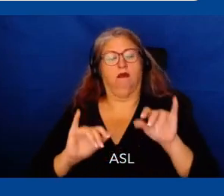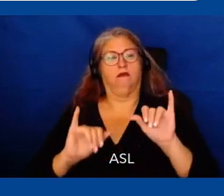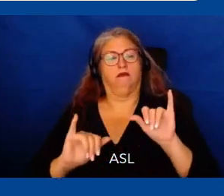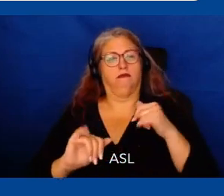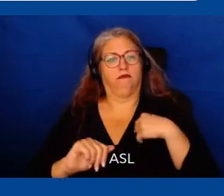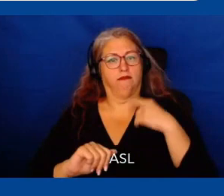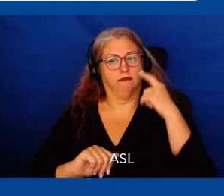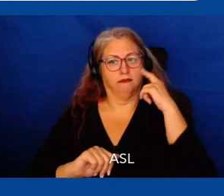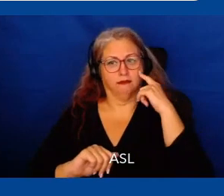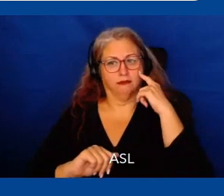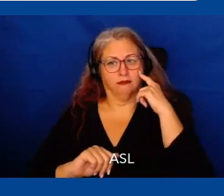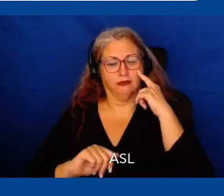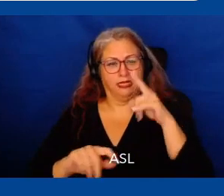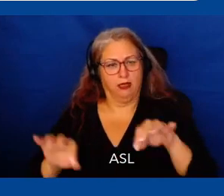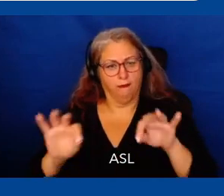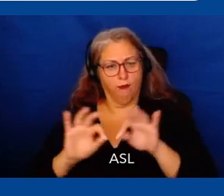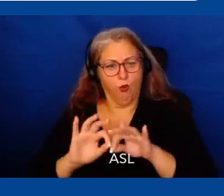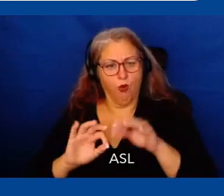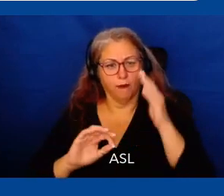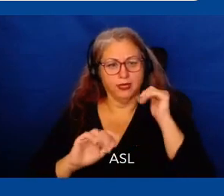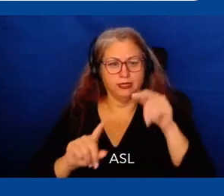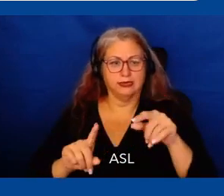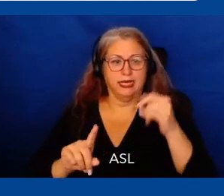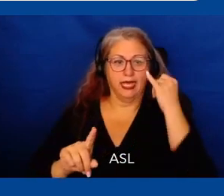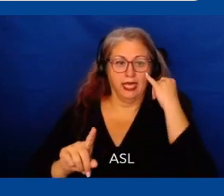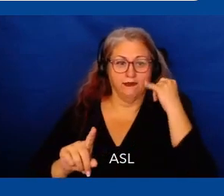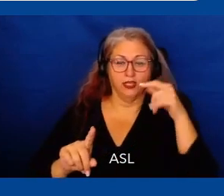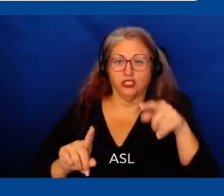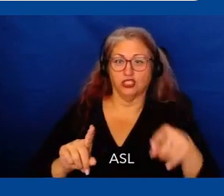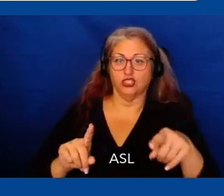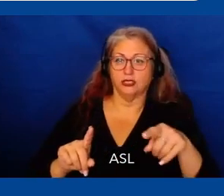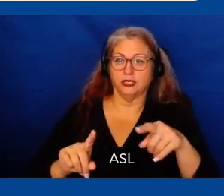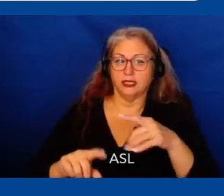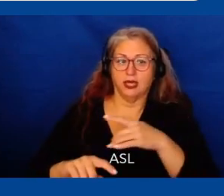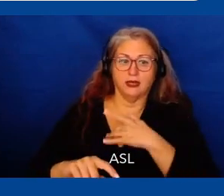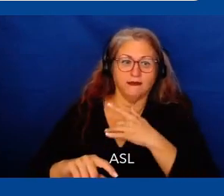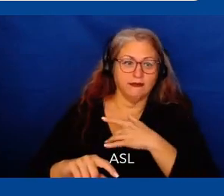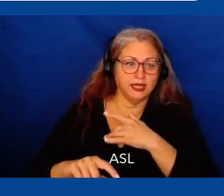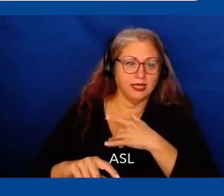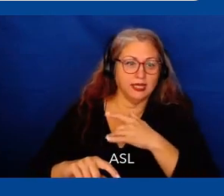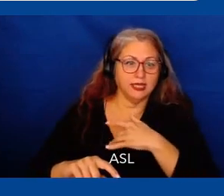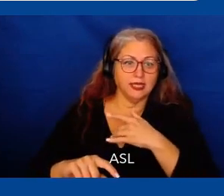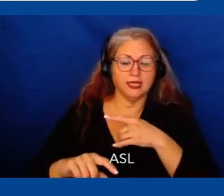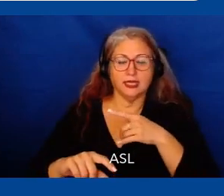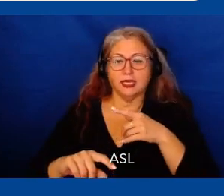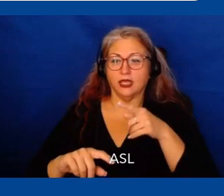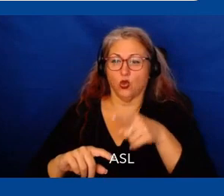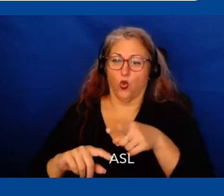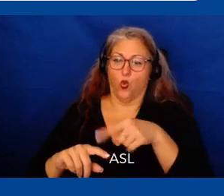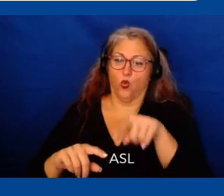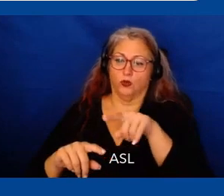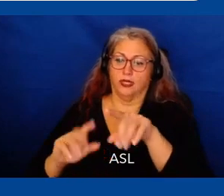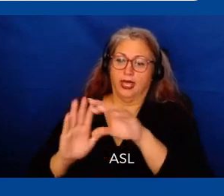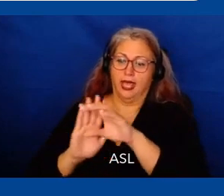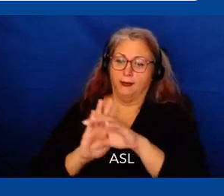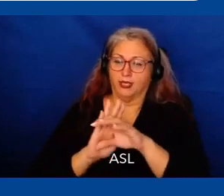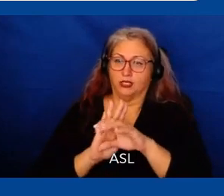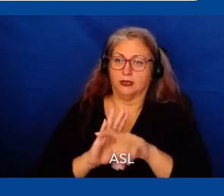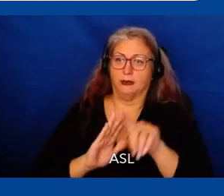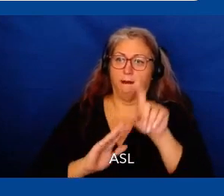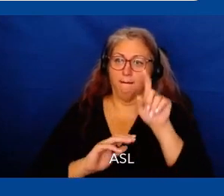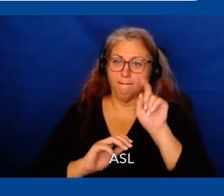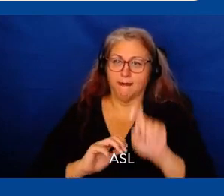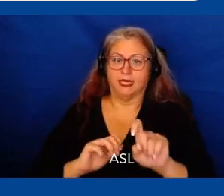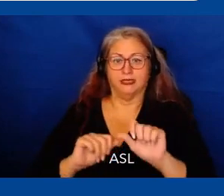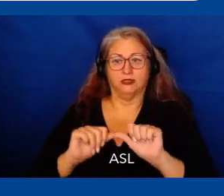very important, because it was like if she had the feeling that those images had to last,